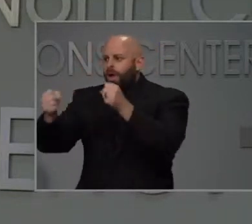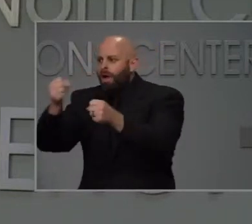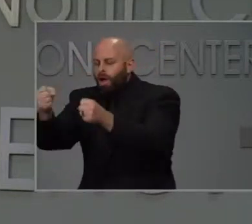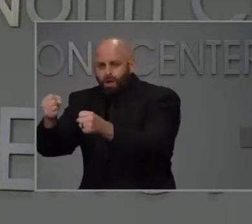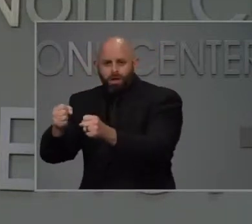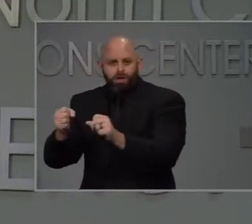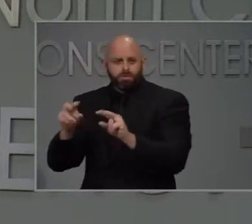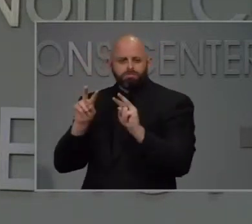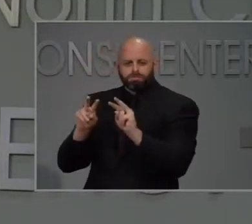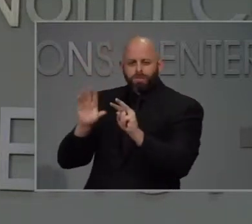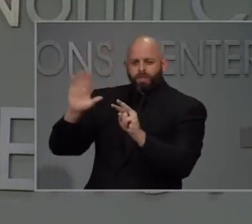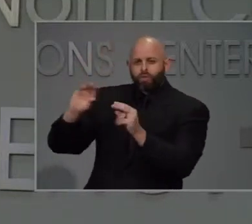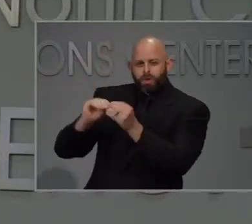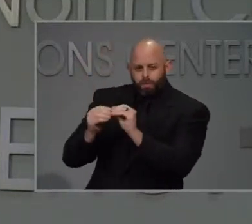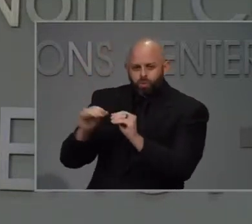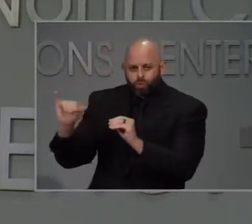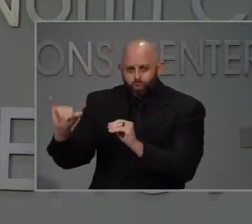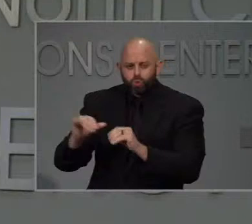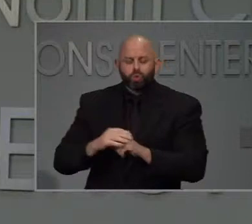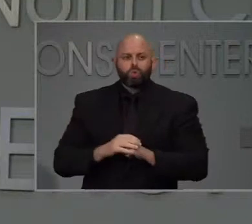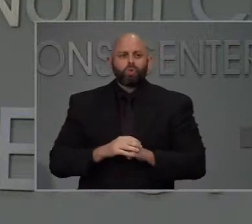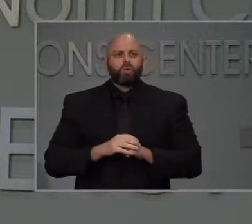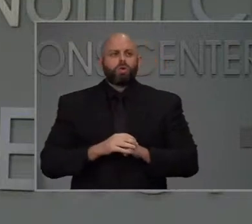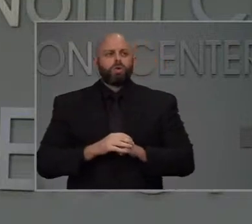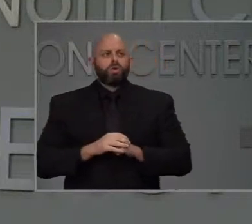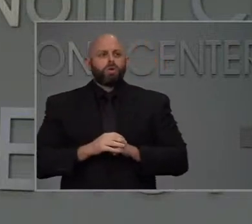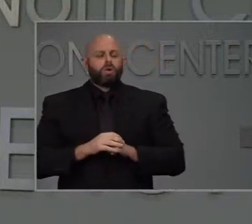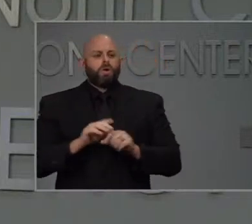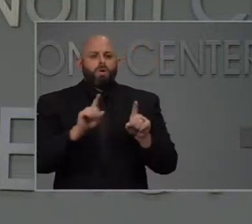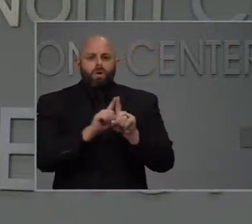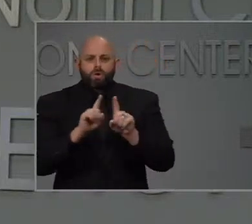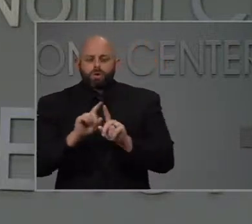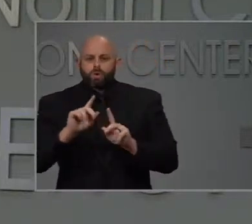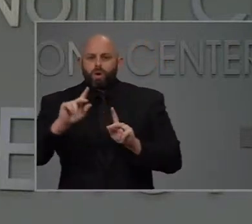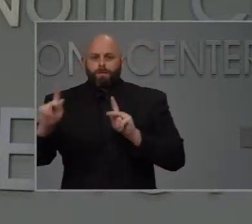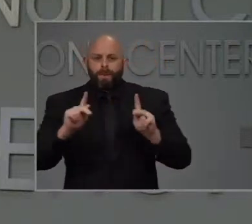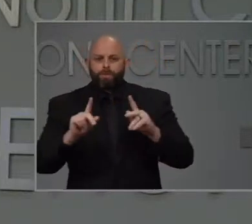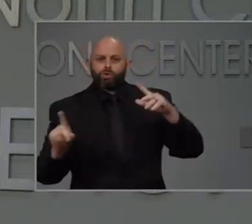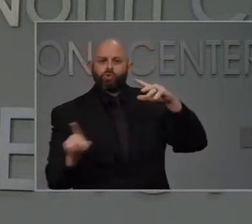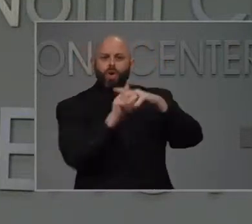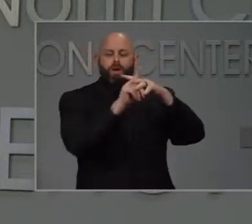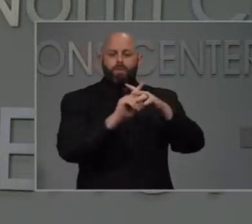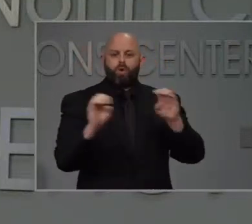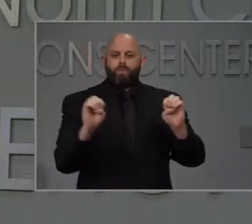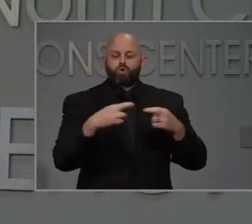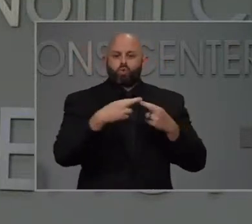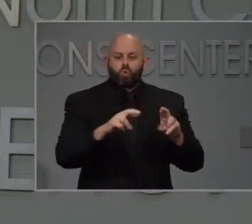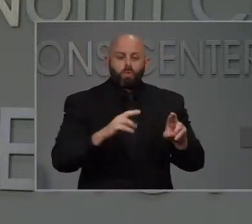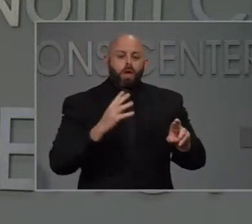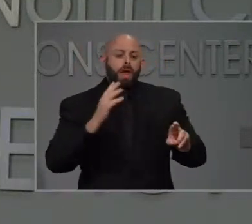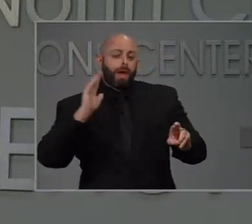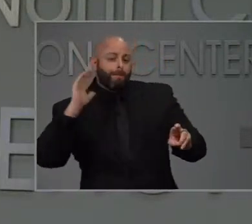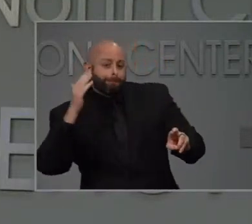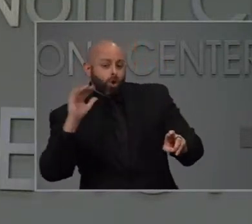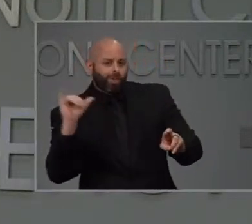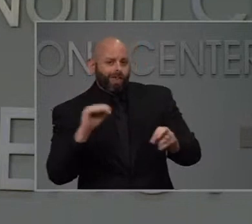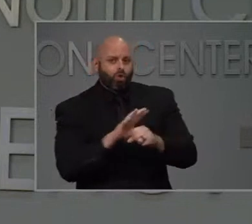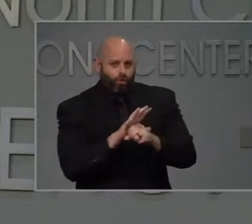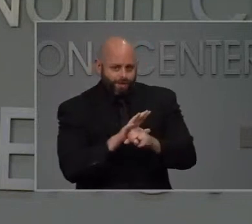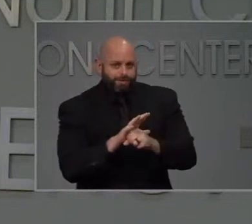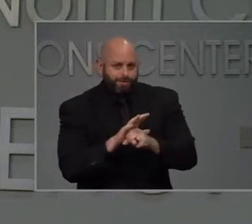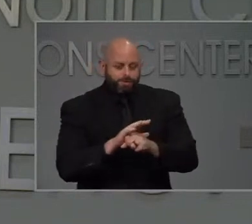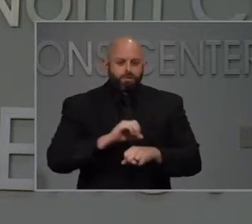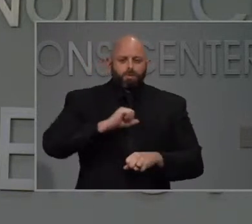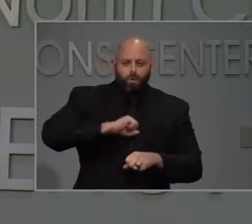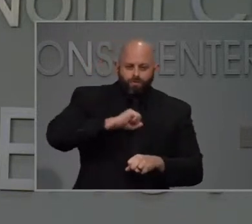tests. And we know we need to keep an eye out on people who are coming to the emergency room with COVID-like symptoms. So we have to look